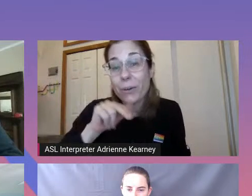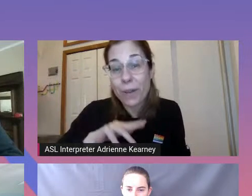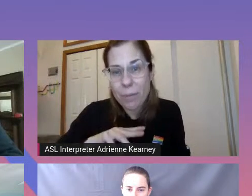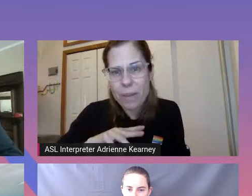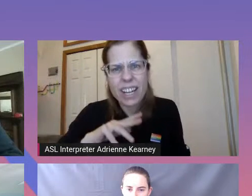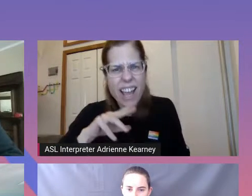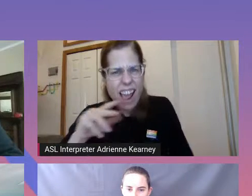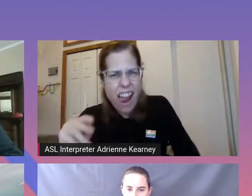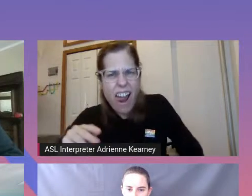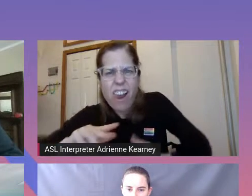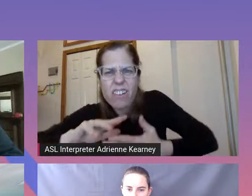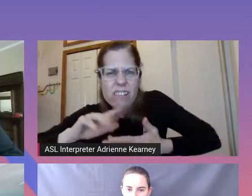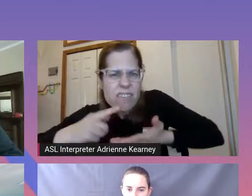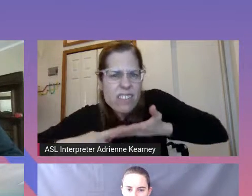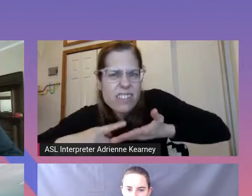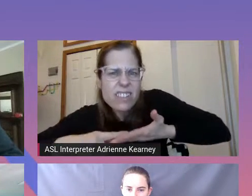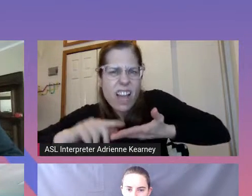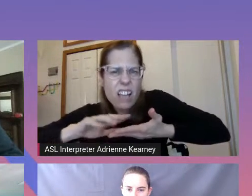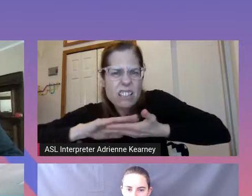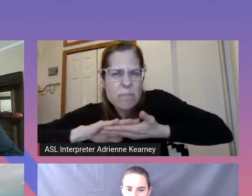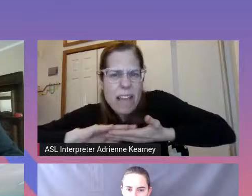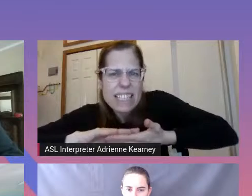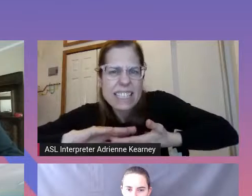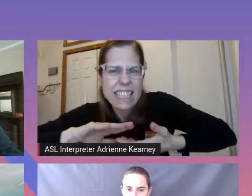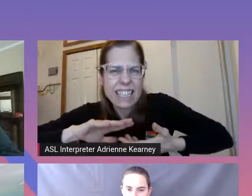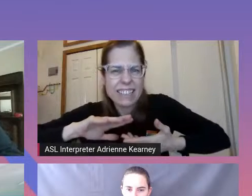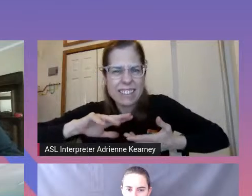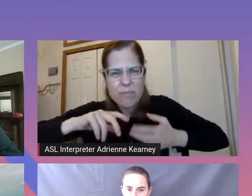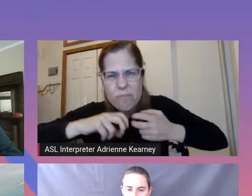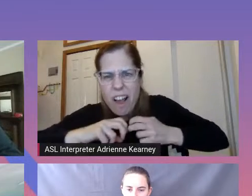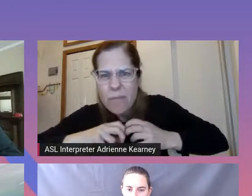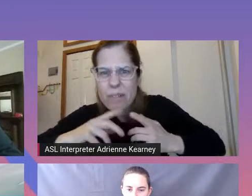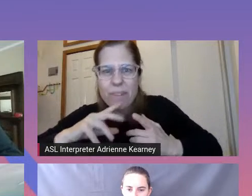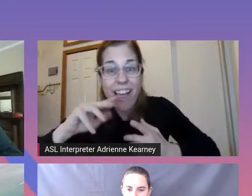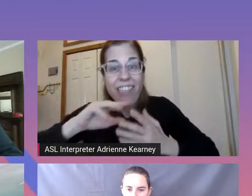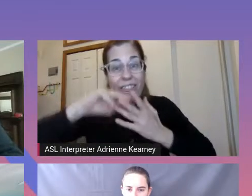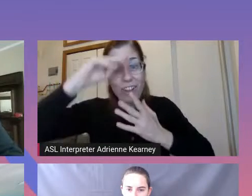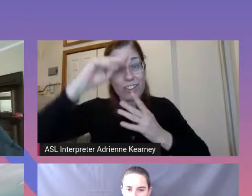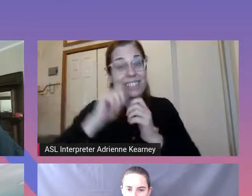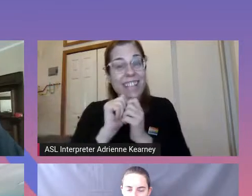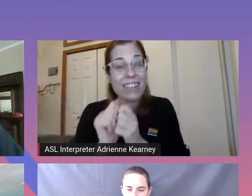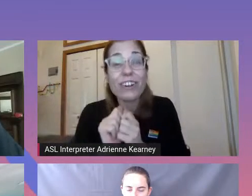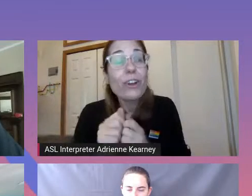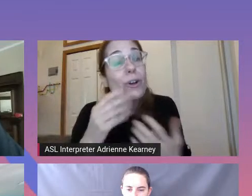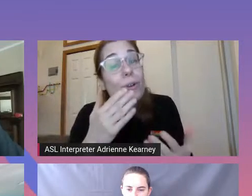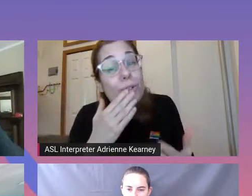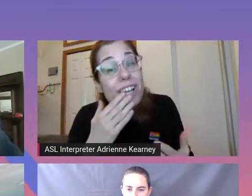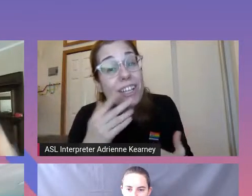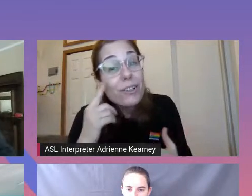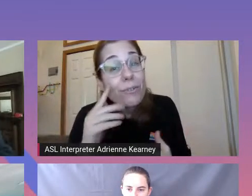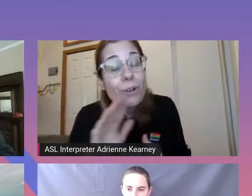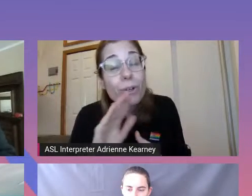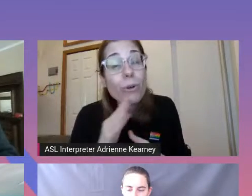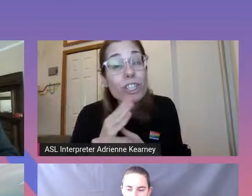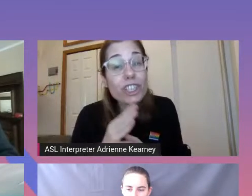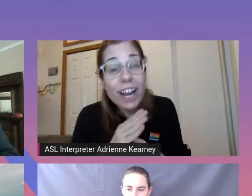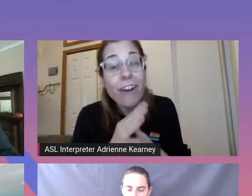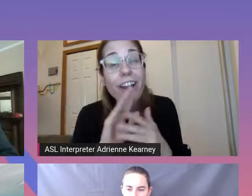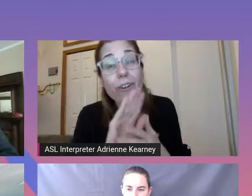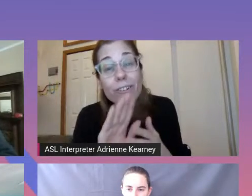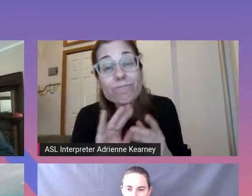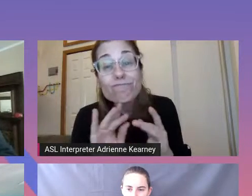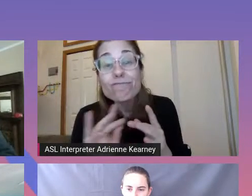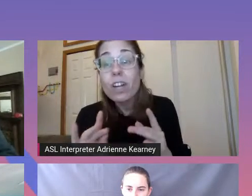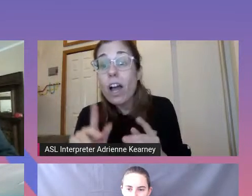learn as well. So I thank all of you for sure. And I think everybody that, has asked questions